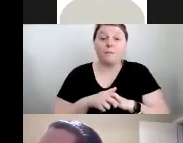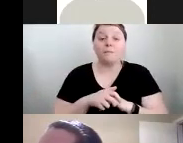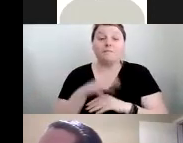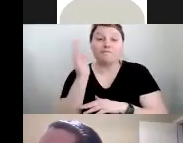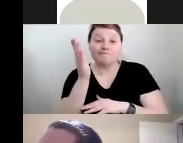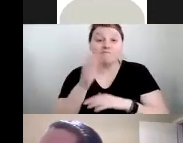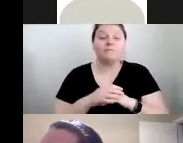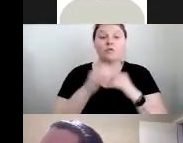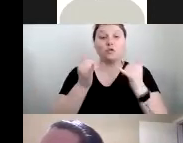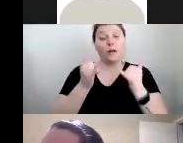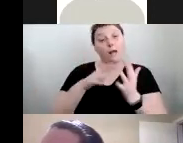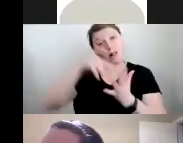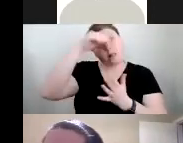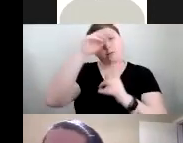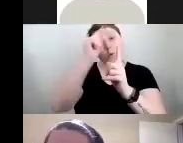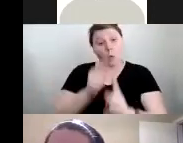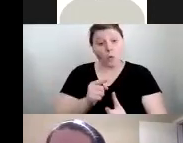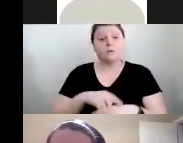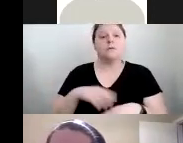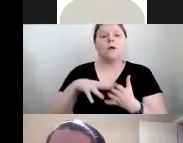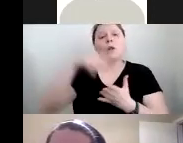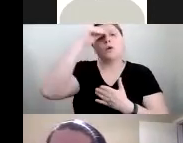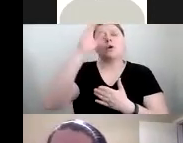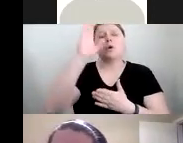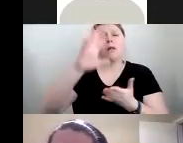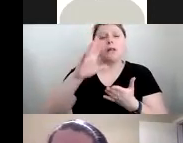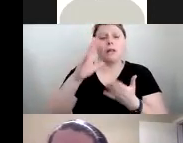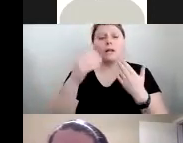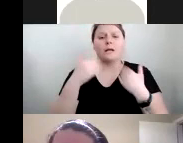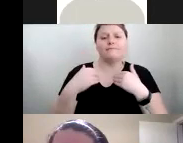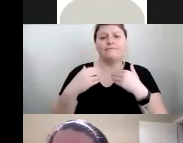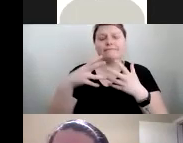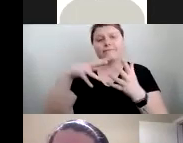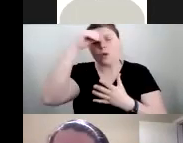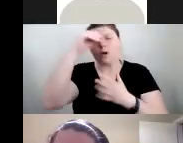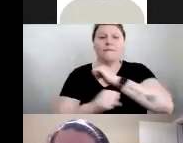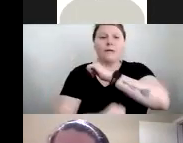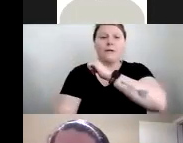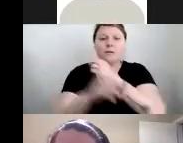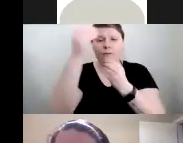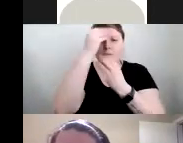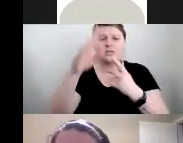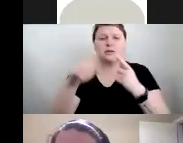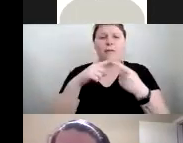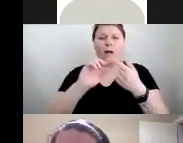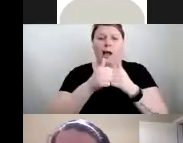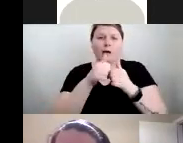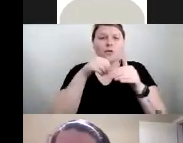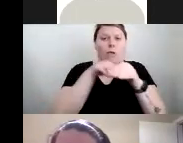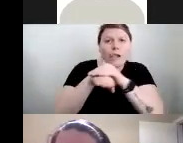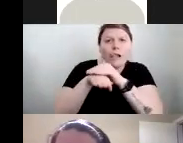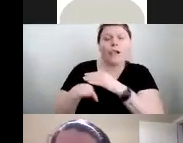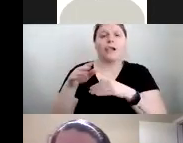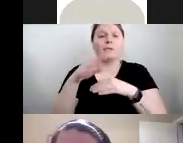learning objectives, the learner will gain foundational information on pathways into global health and will be challenged